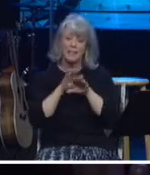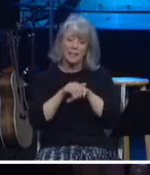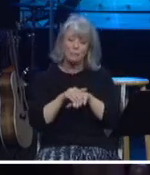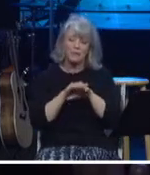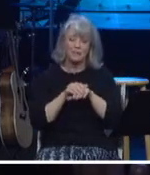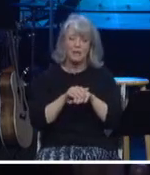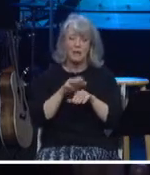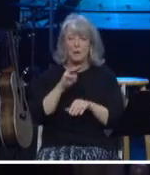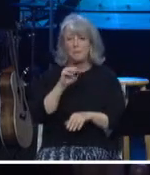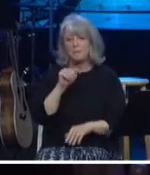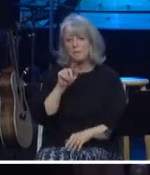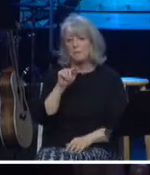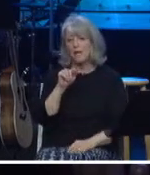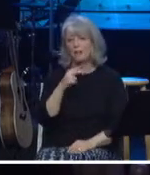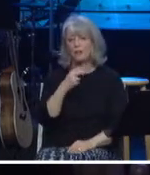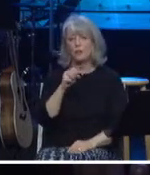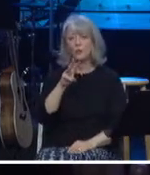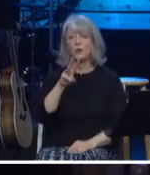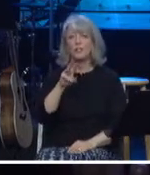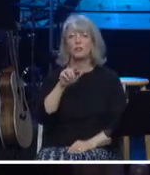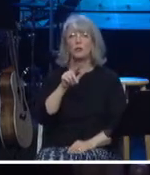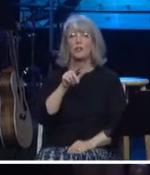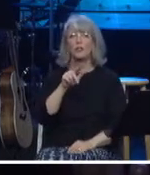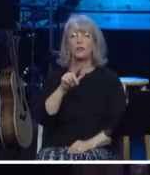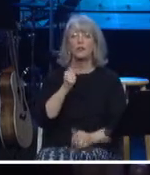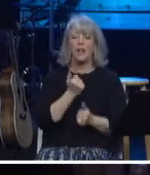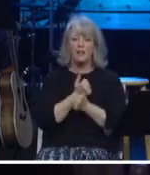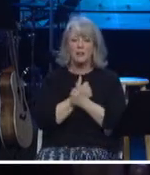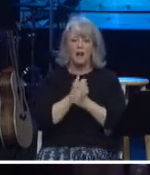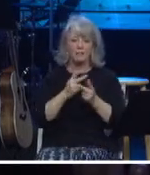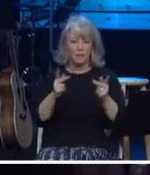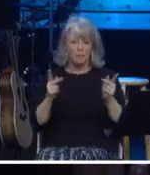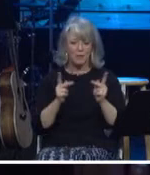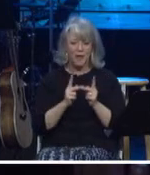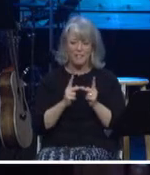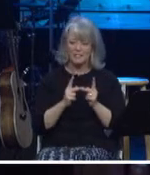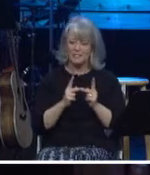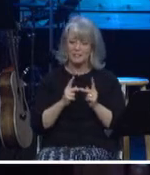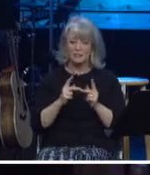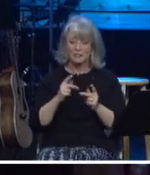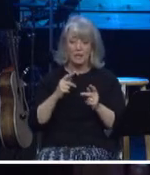Matthew 23, they love the place of honor at banquets. They loved all of it.